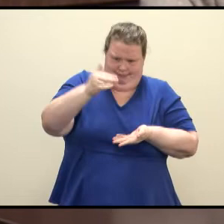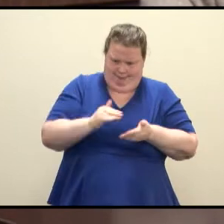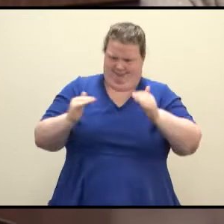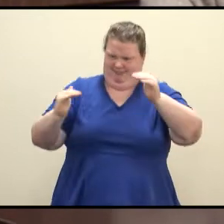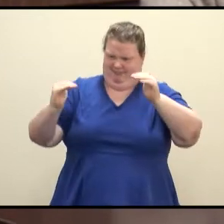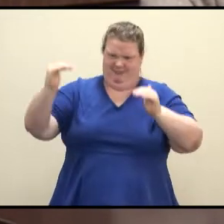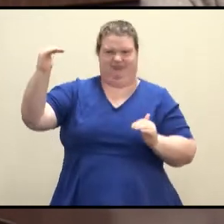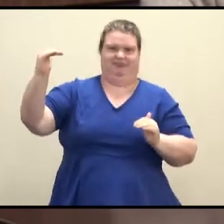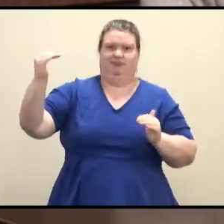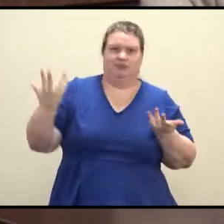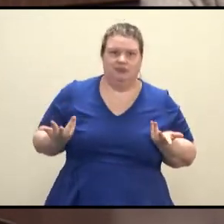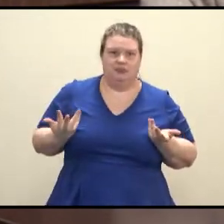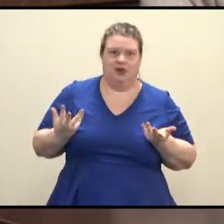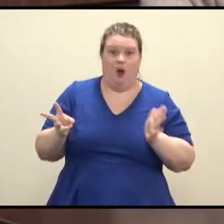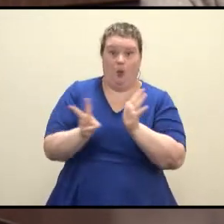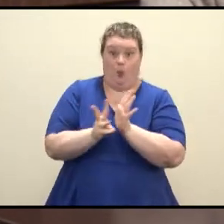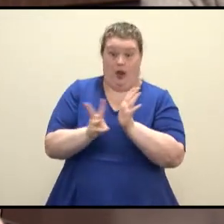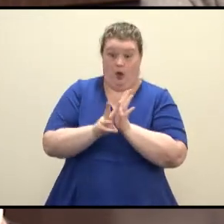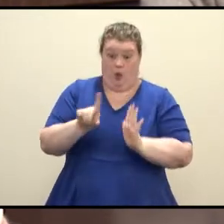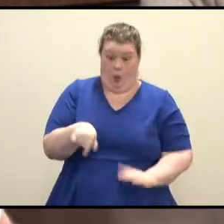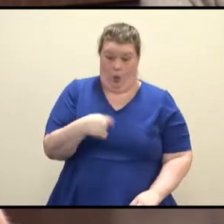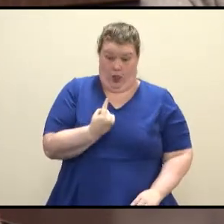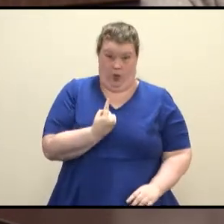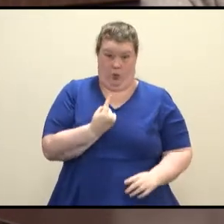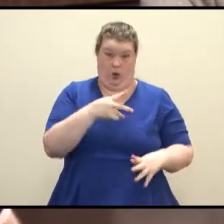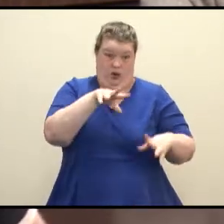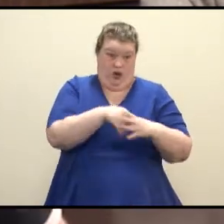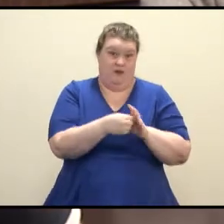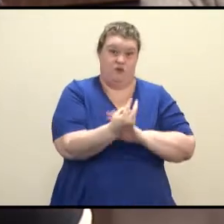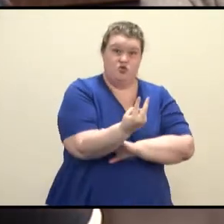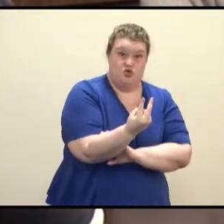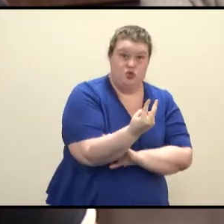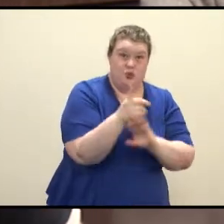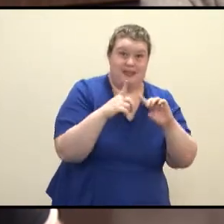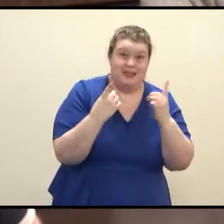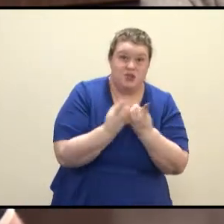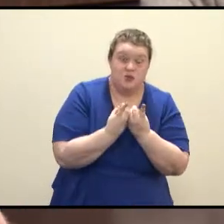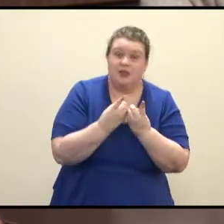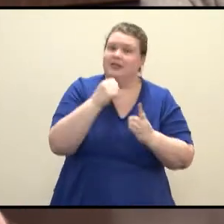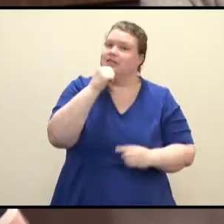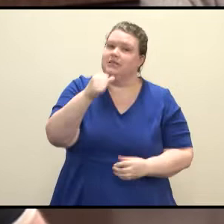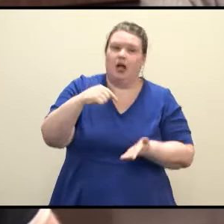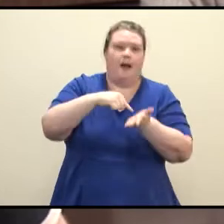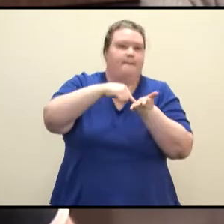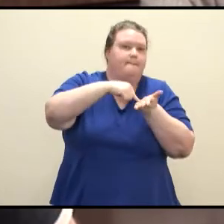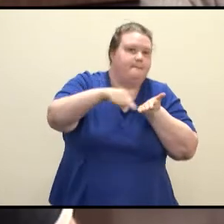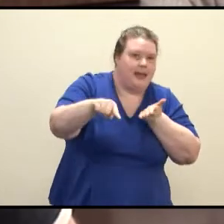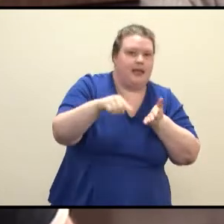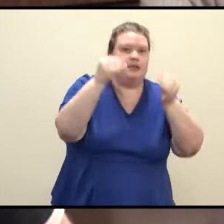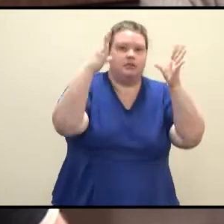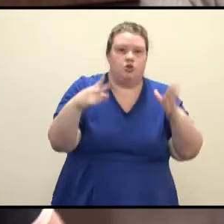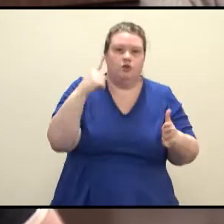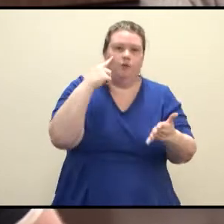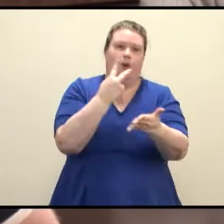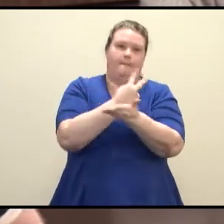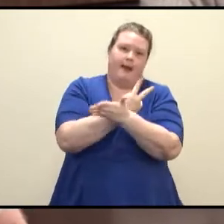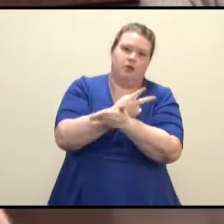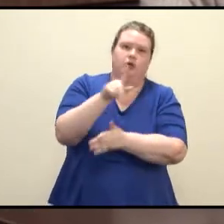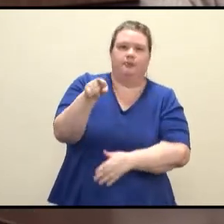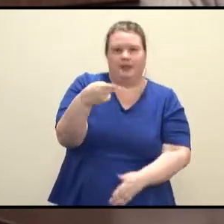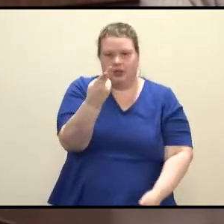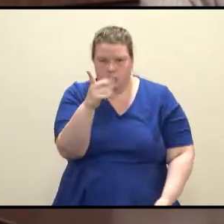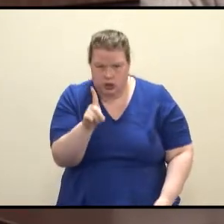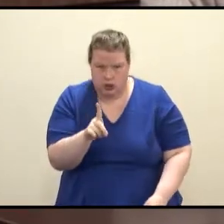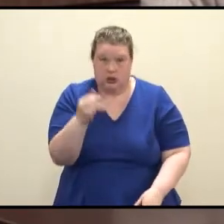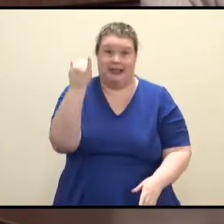Waco was made aware that they are one of only 2 districts in the area that still does not, to this day, compensate teachers for advanced degrees. If I were to